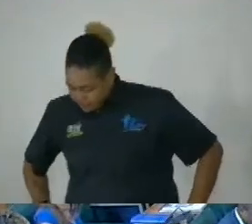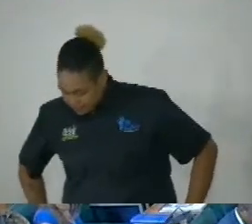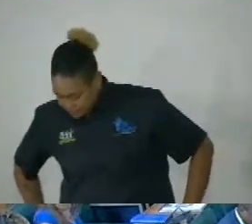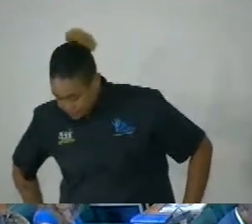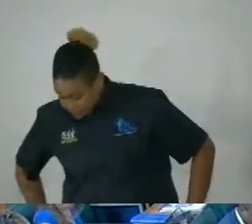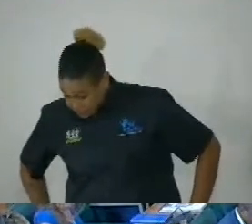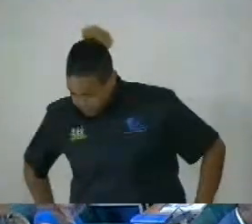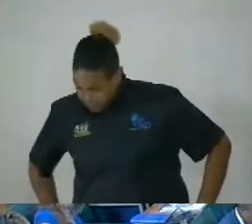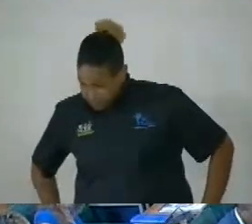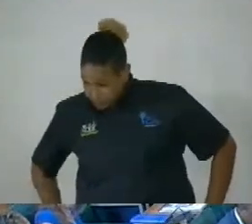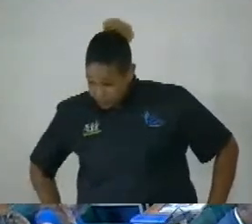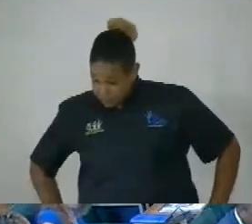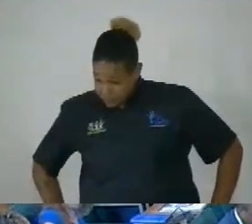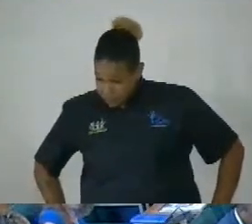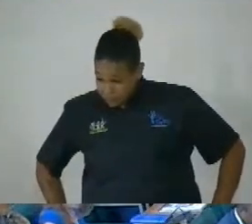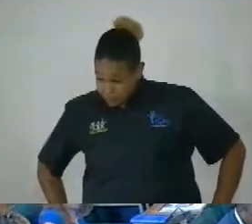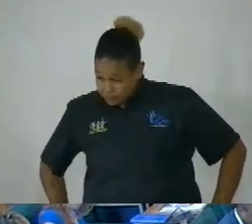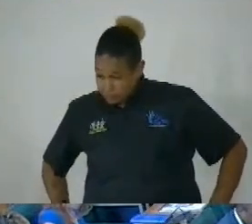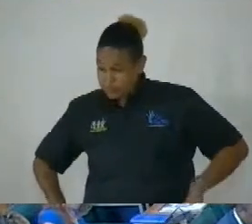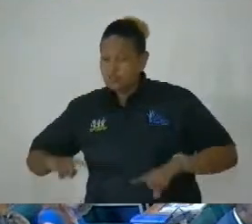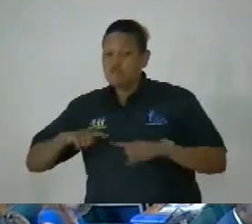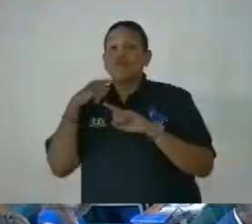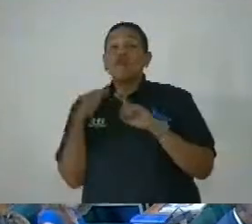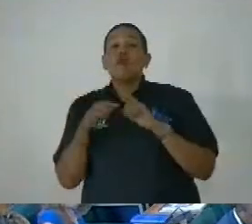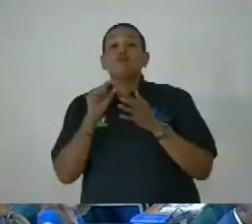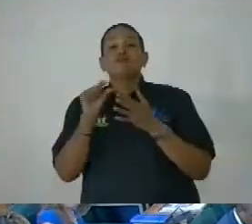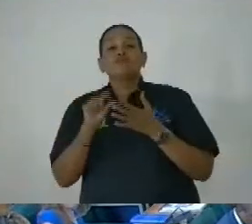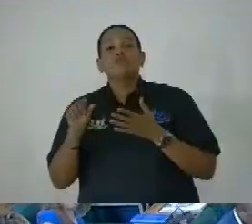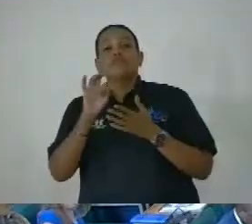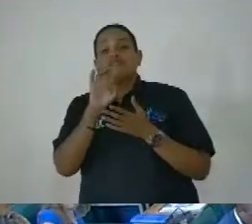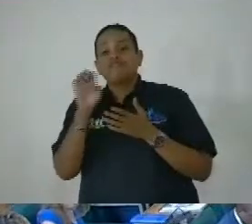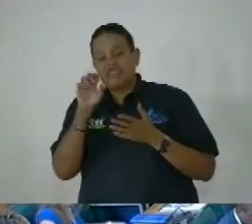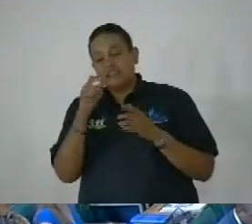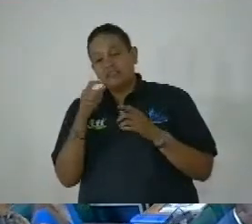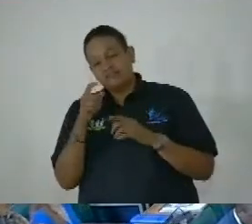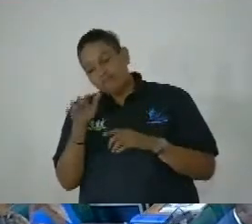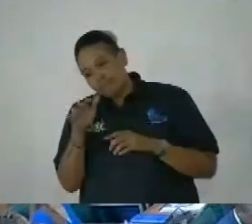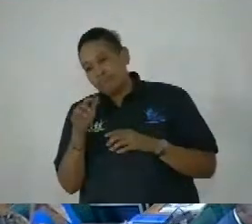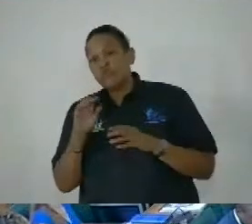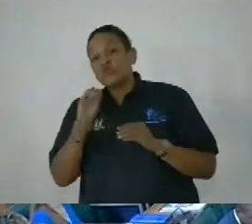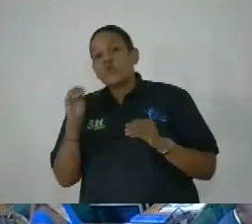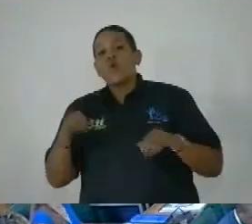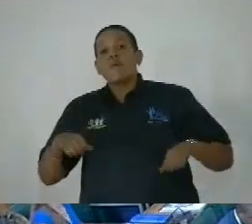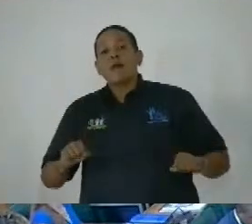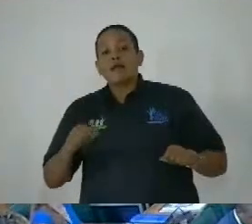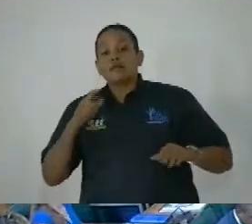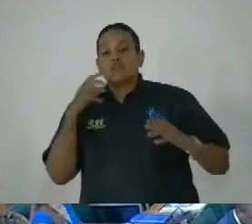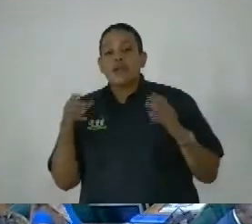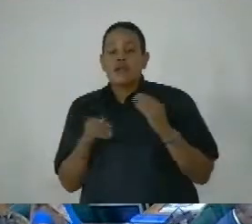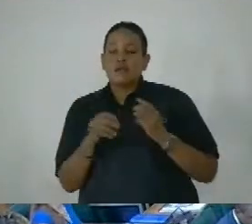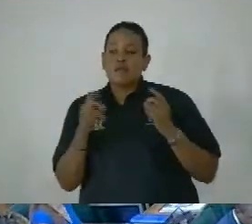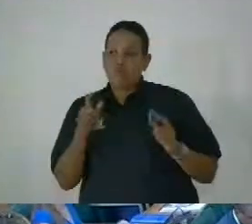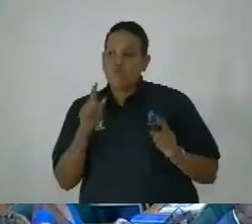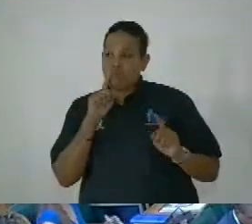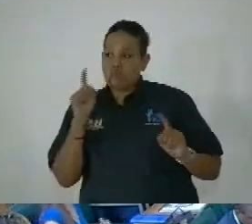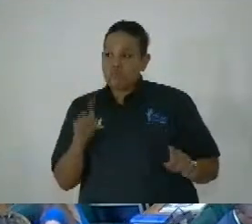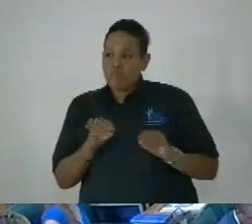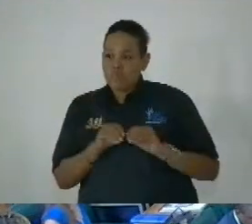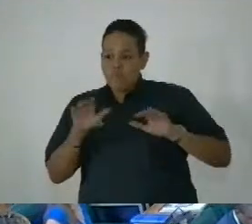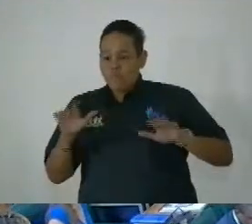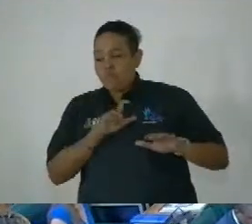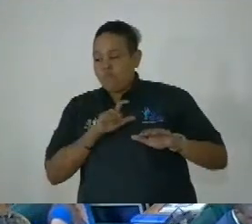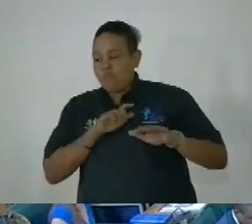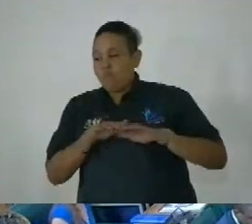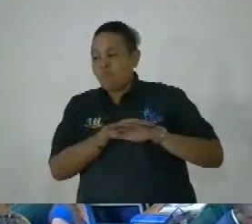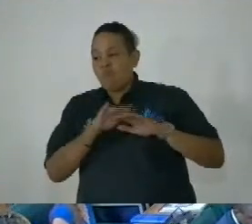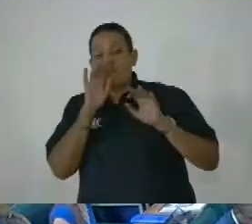made to a modern operational vehicle fleet. More motorcycles are being added to expand our quick response capabilities across the force.